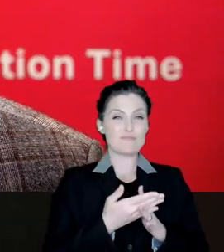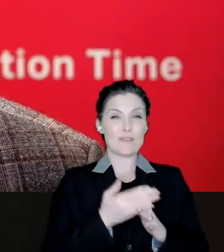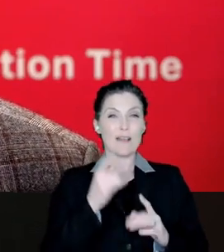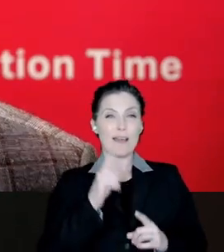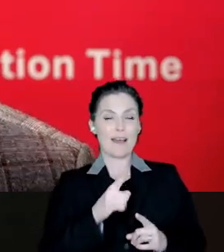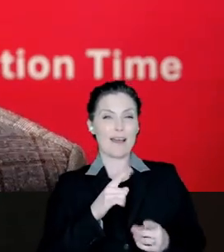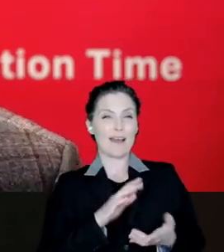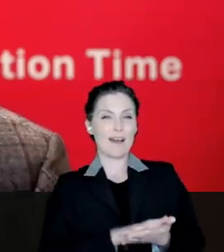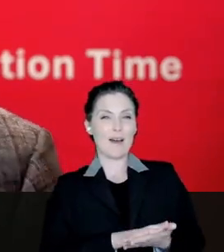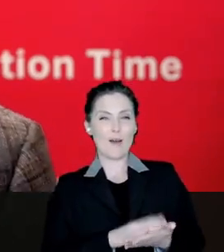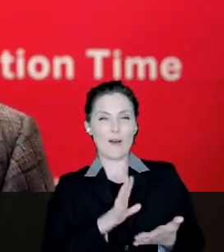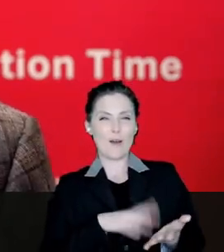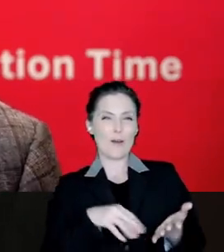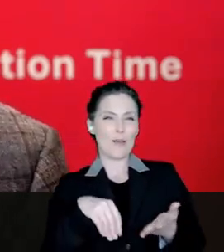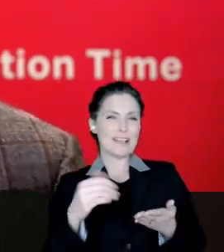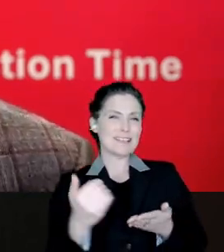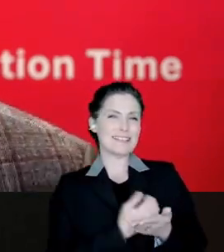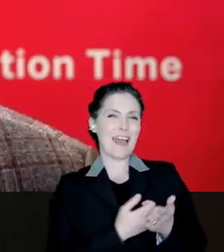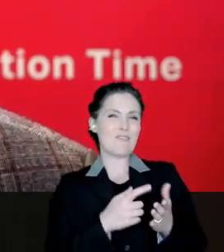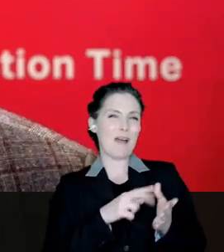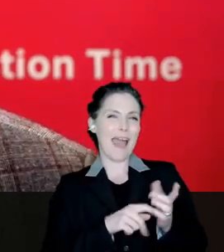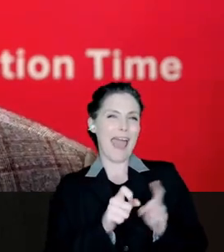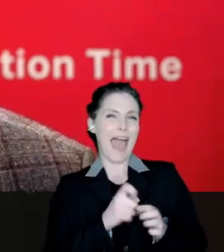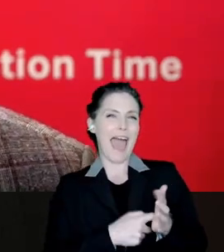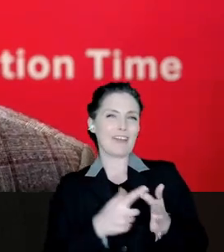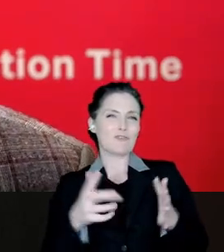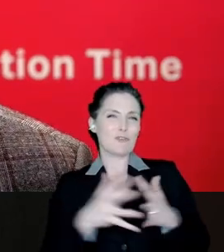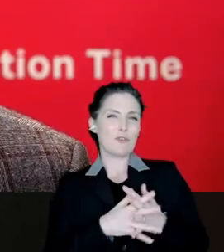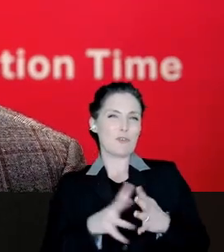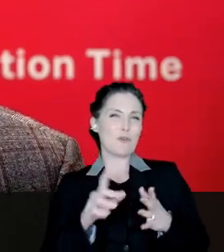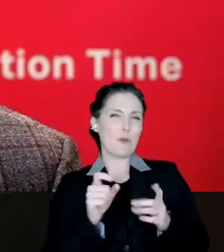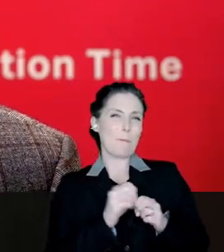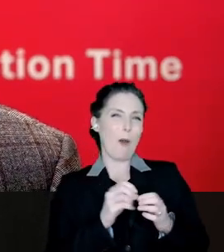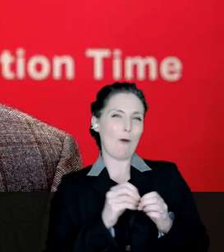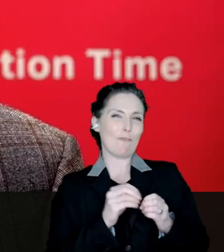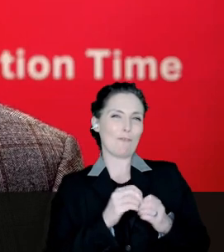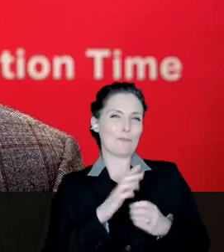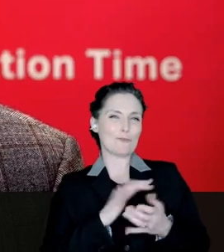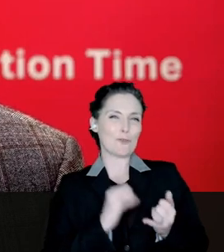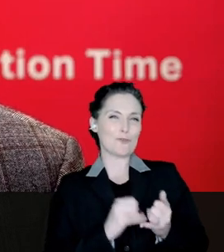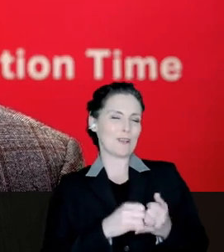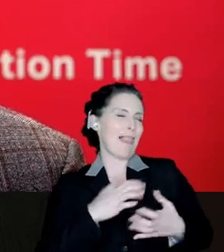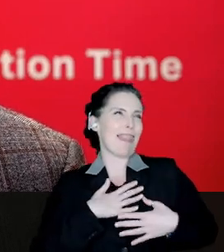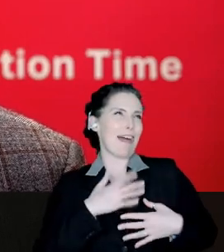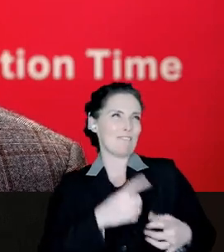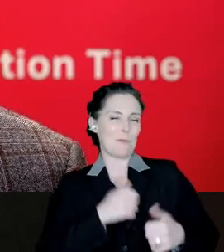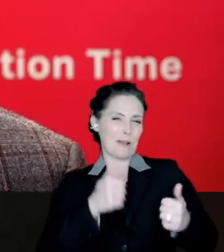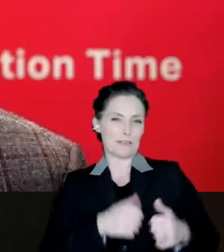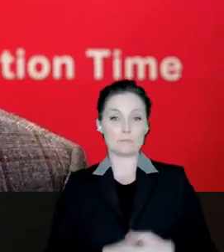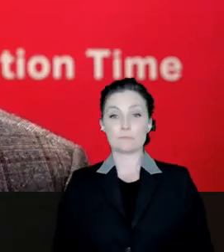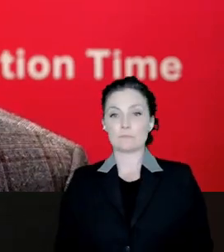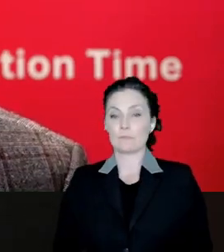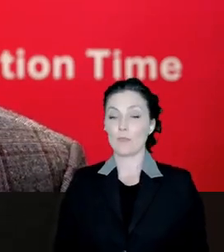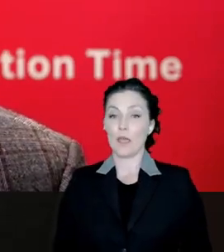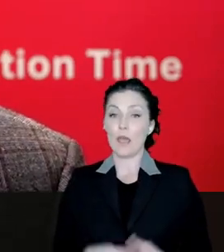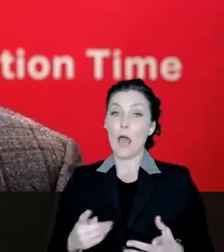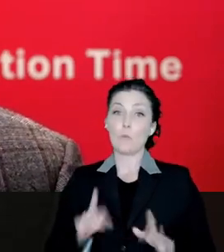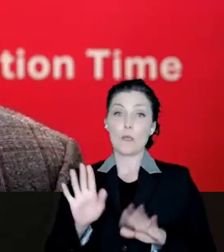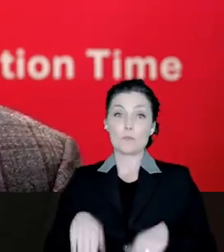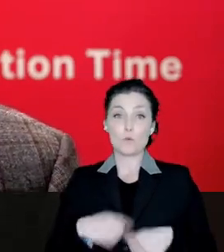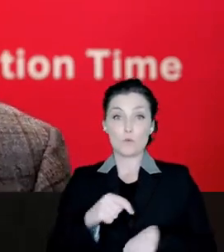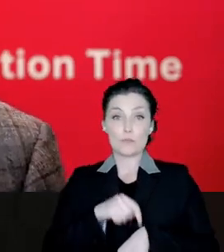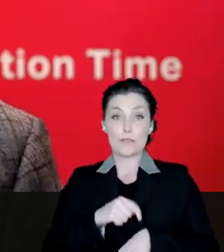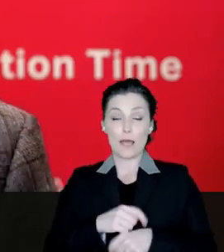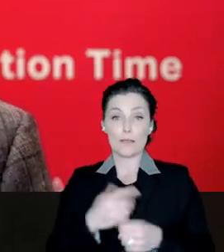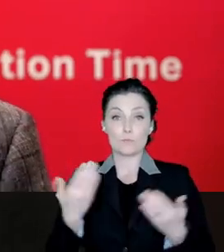Saved by Andrew Boff, Susan, I love it. The mayor's question time on a regular basis. So that's all the time we have for tonight. Thank you